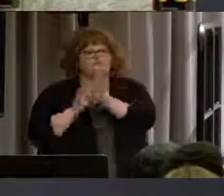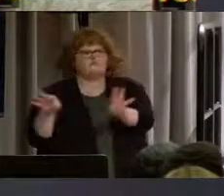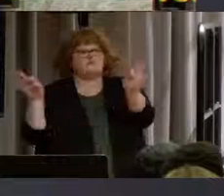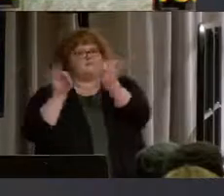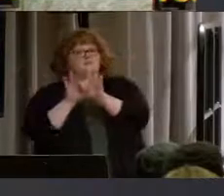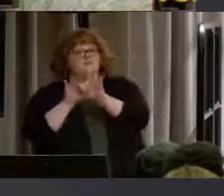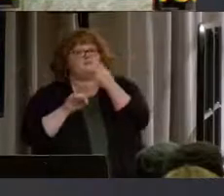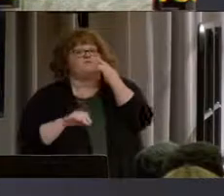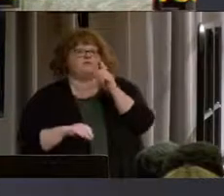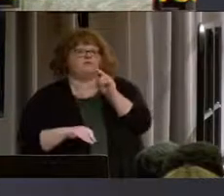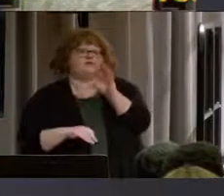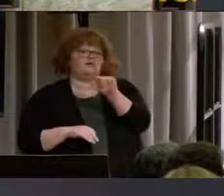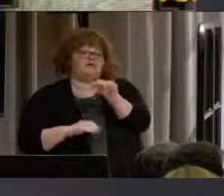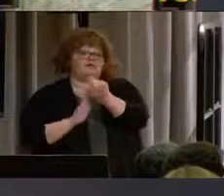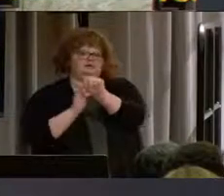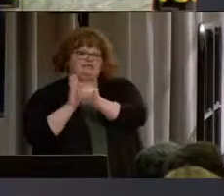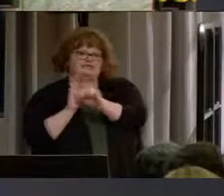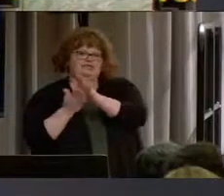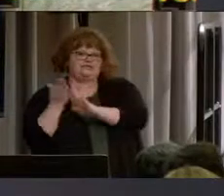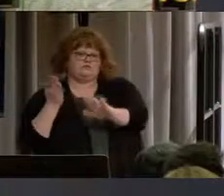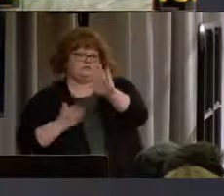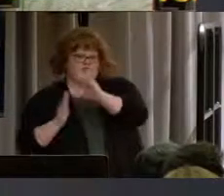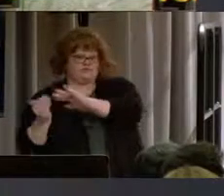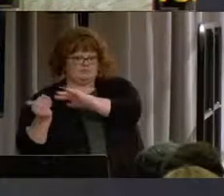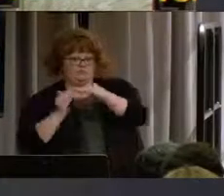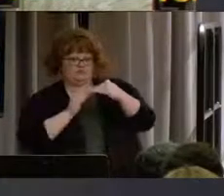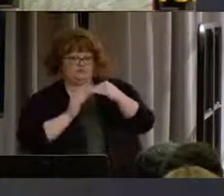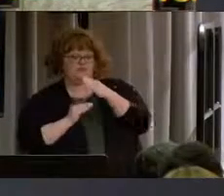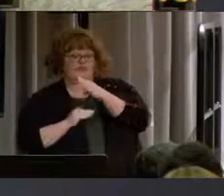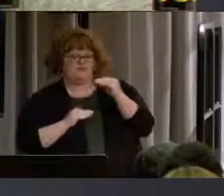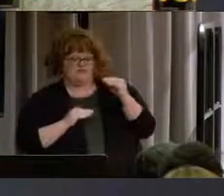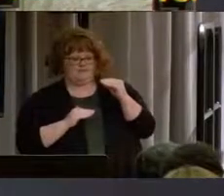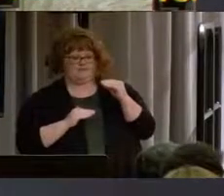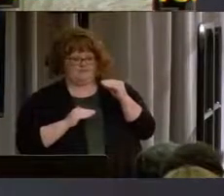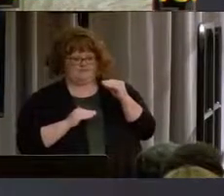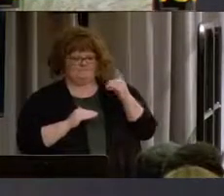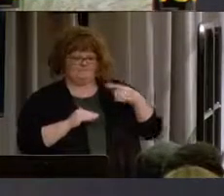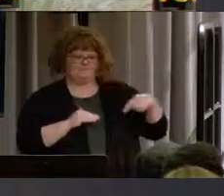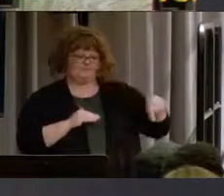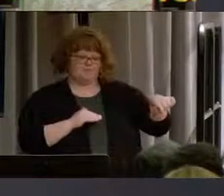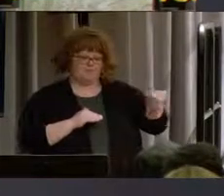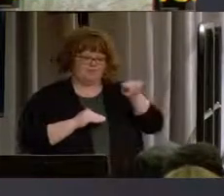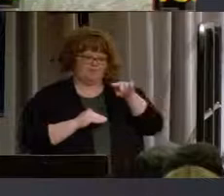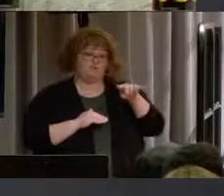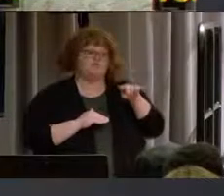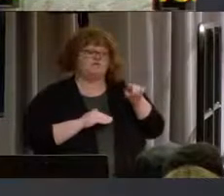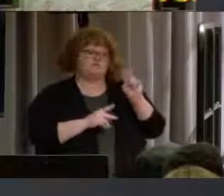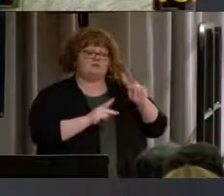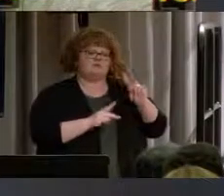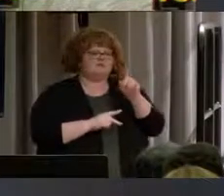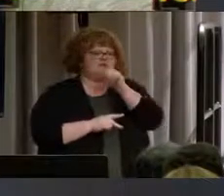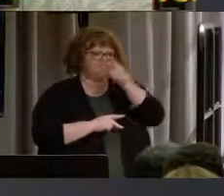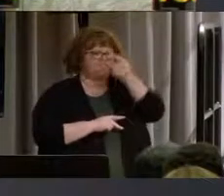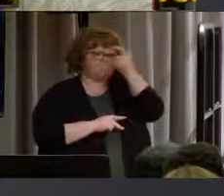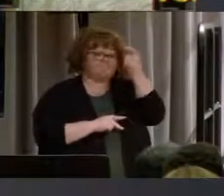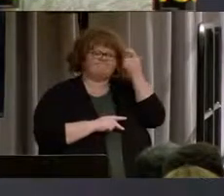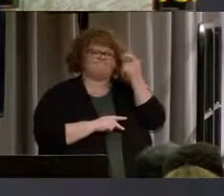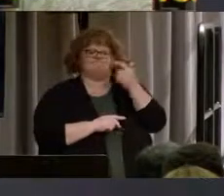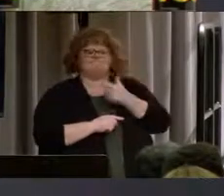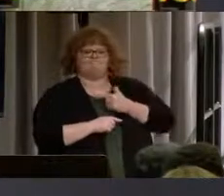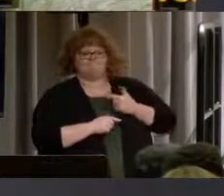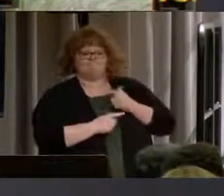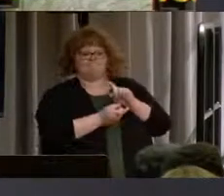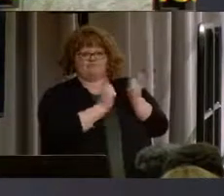Kent State University community and those who were forever changed on that day. The